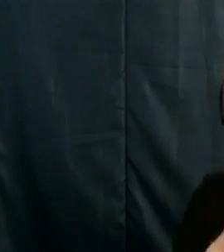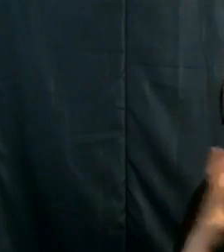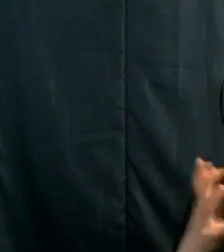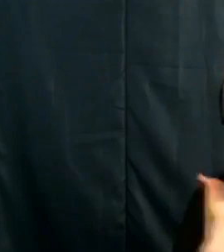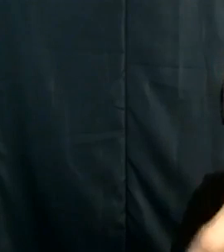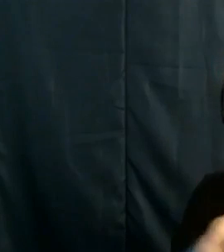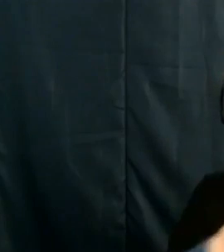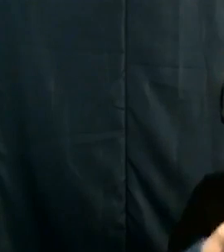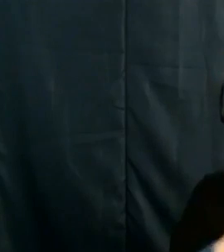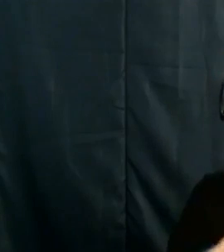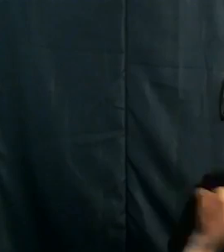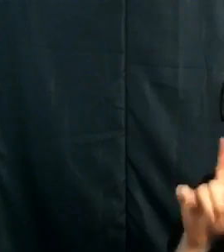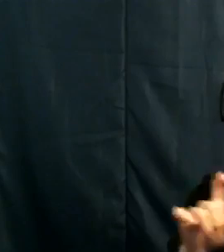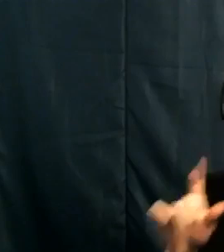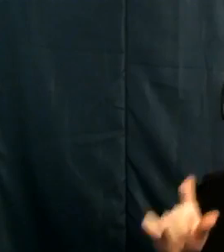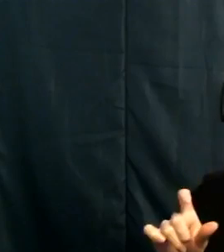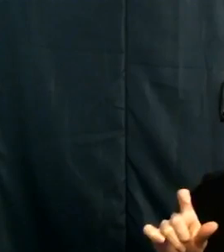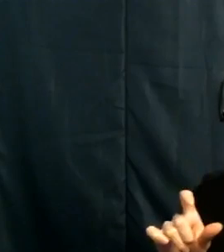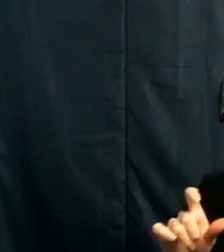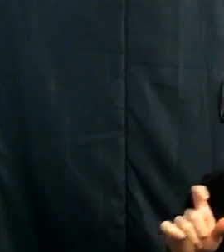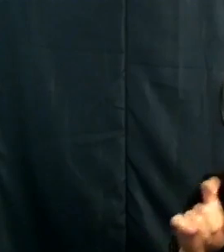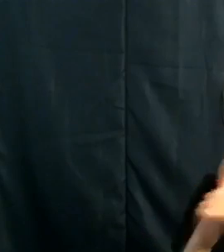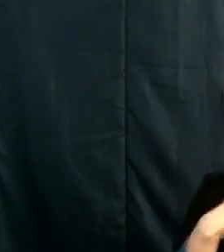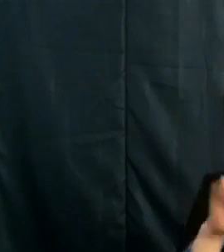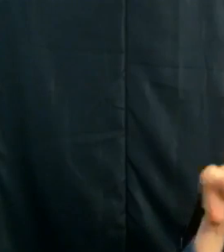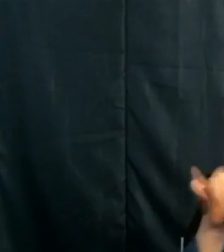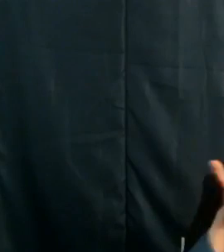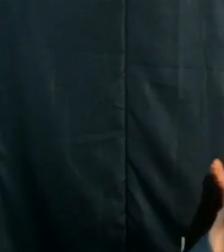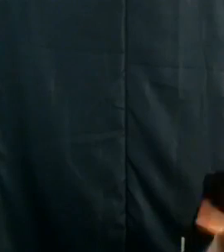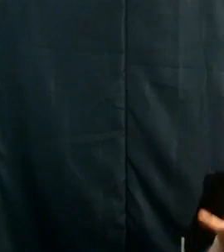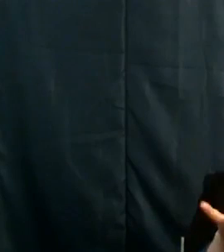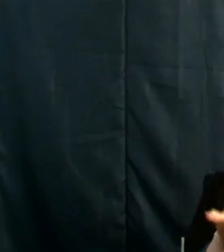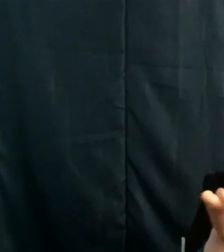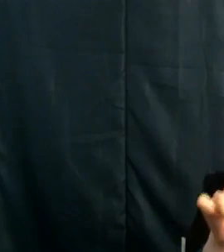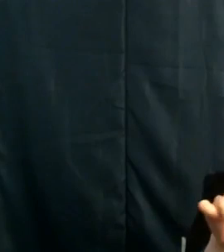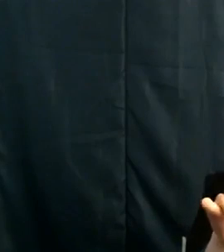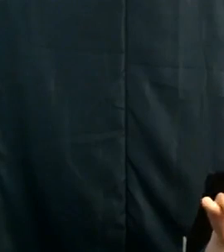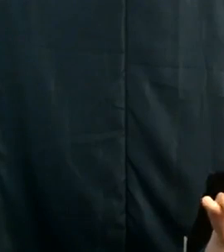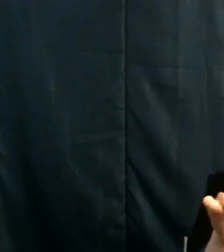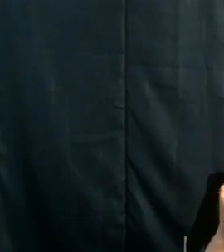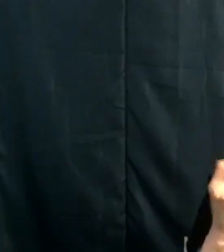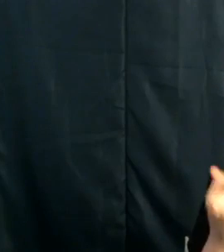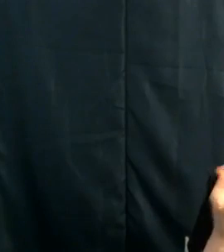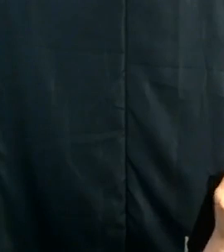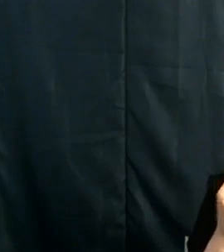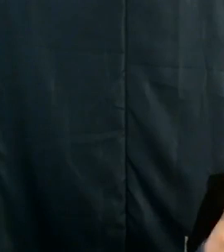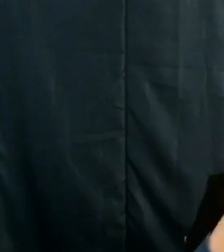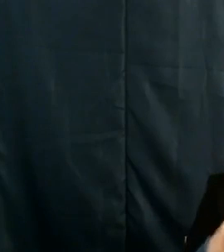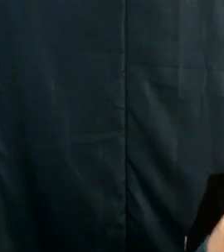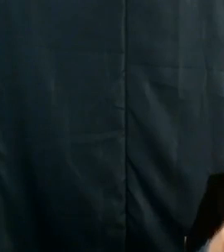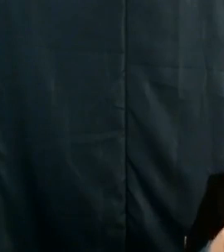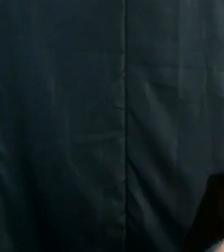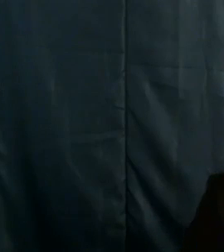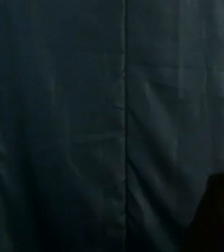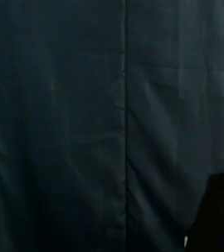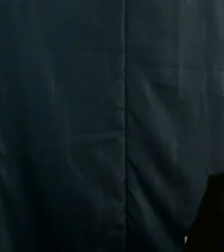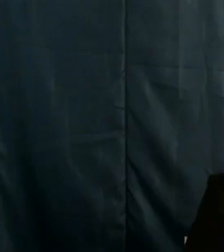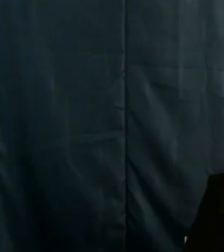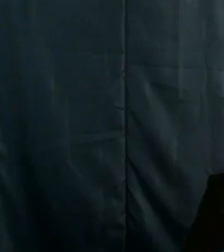local testing. My question relates to the fact that our current positivity rate is